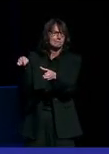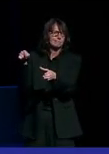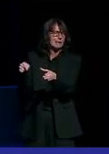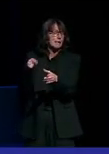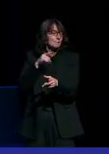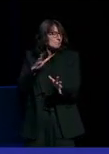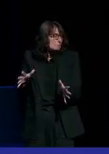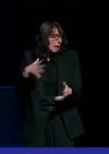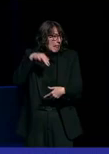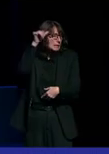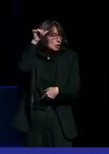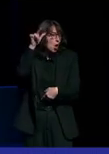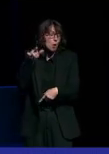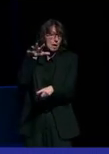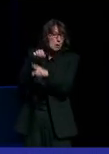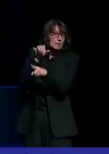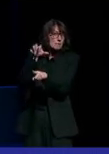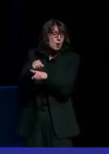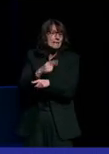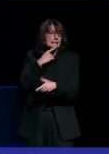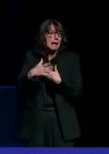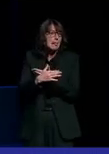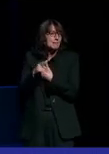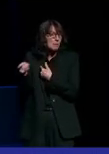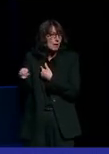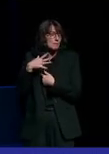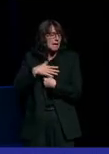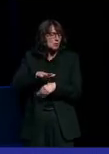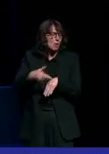lesser, but still too often spotted, the so-called Liberal Democrat.